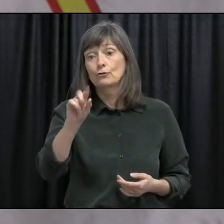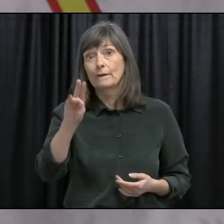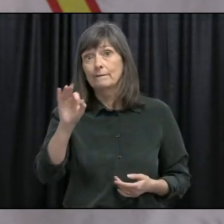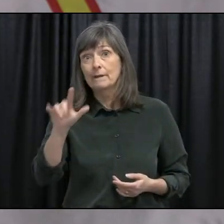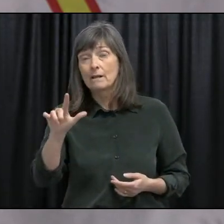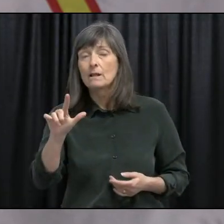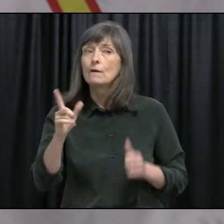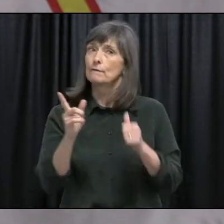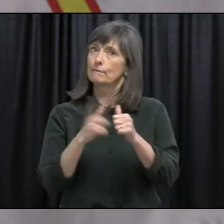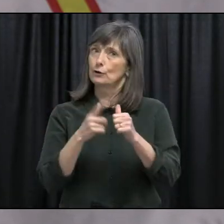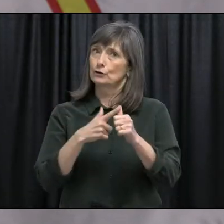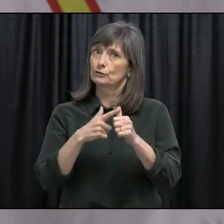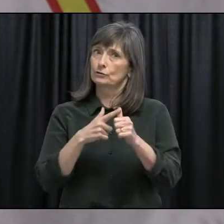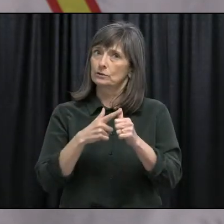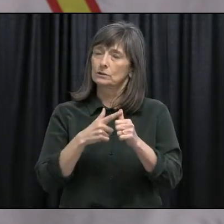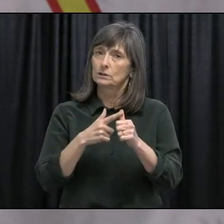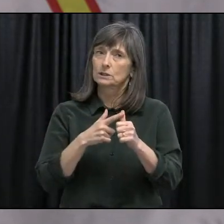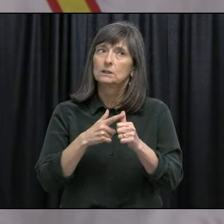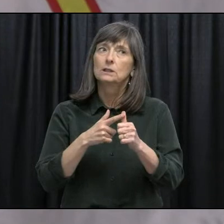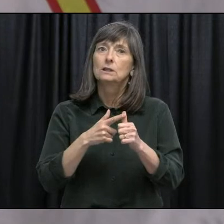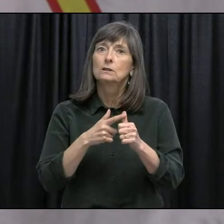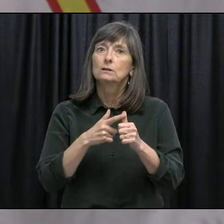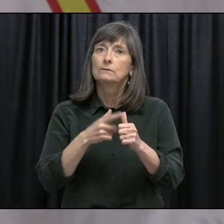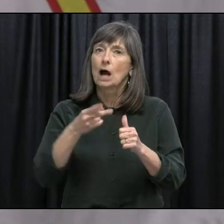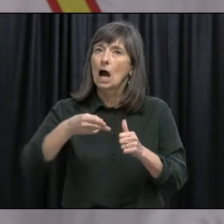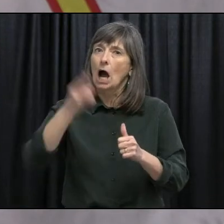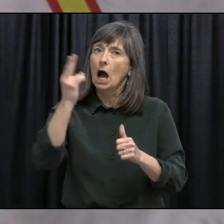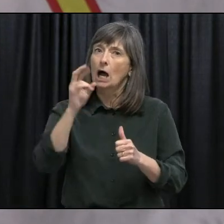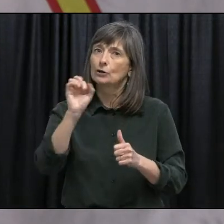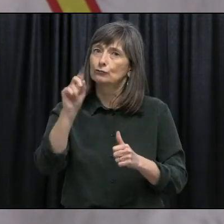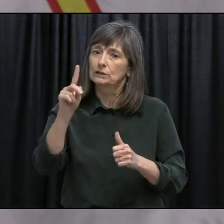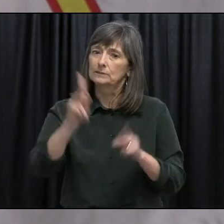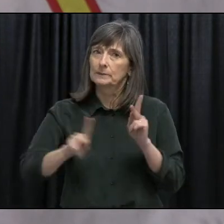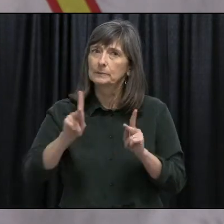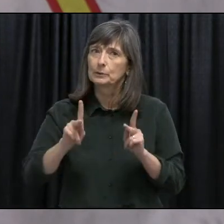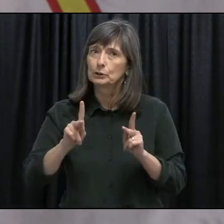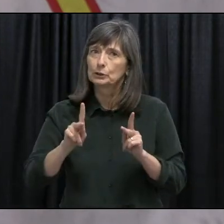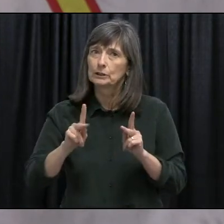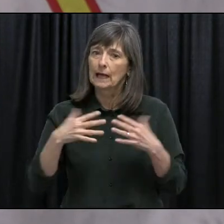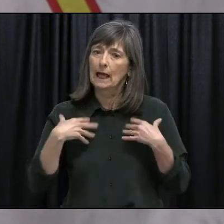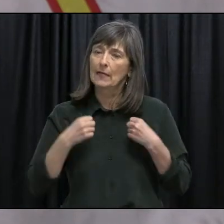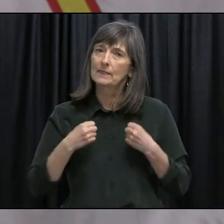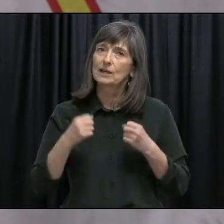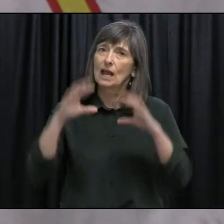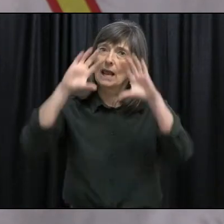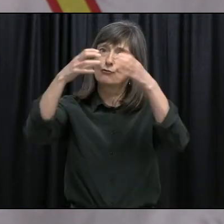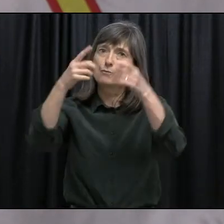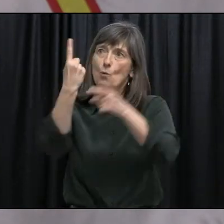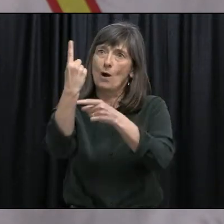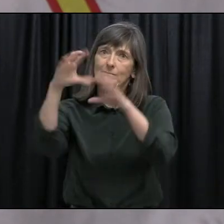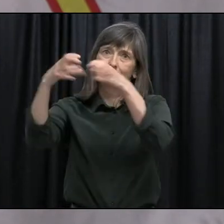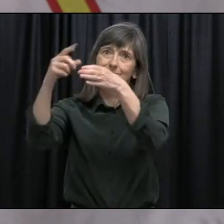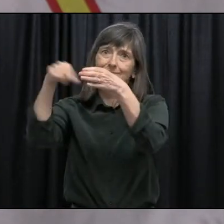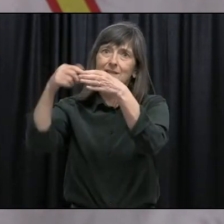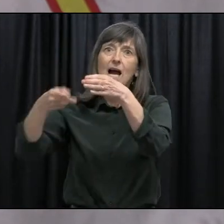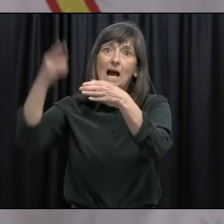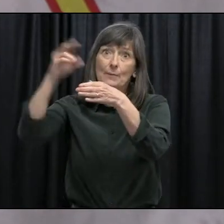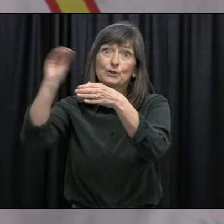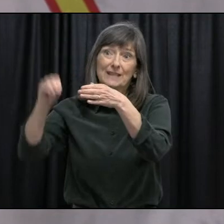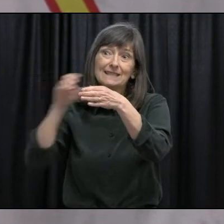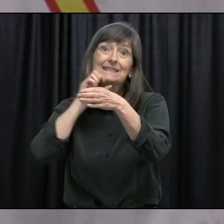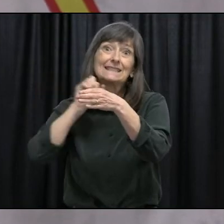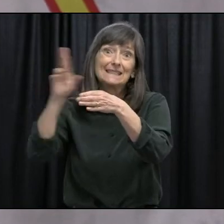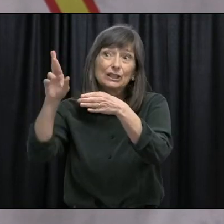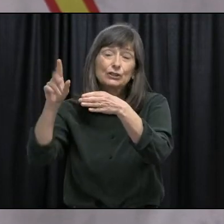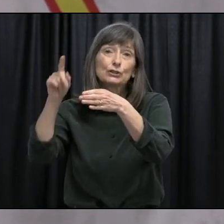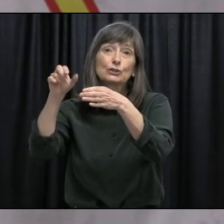them because they had a lot of higher risk groups, phase 1 groups. A lot of a higher proportion of their population